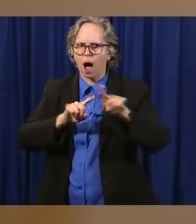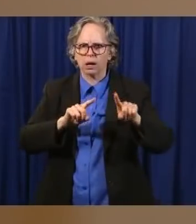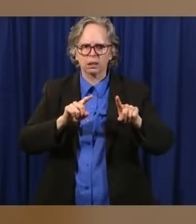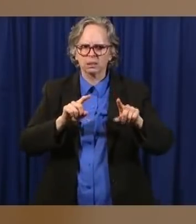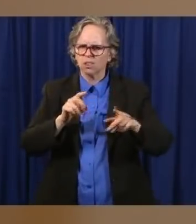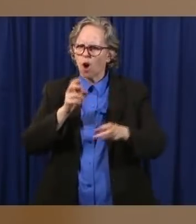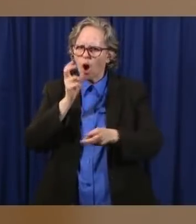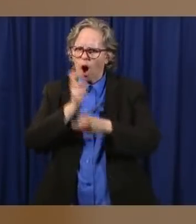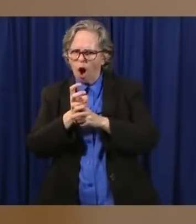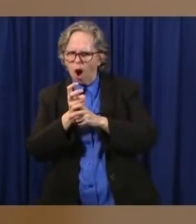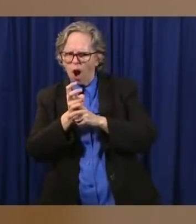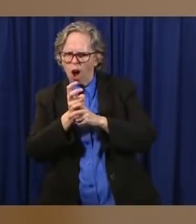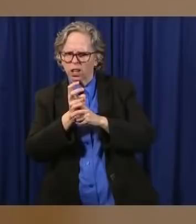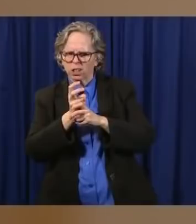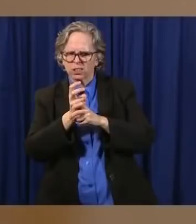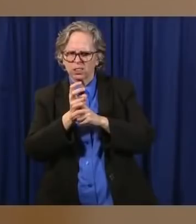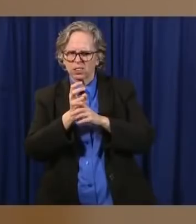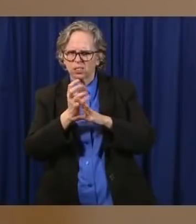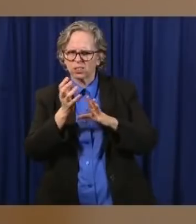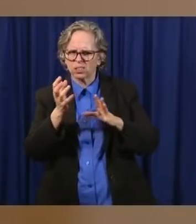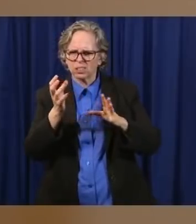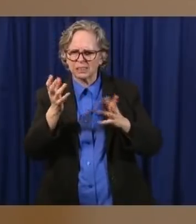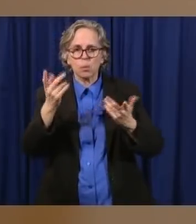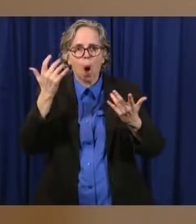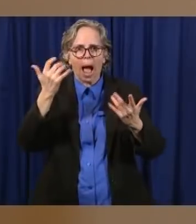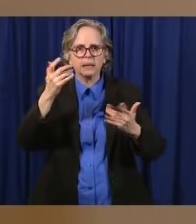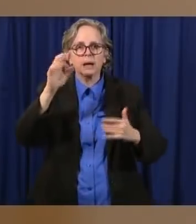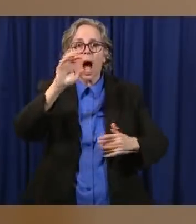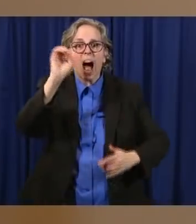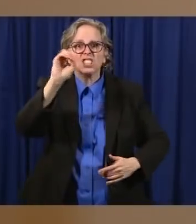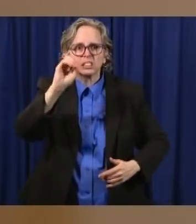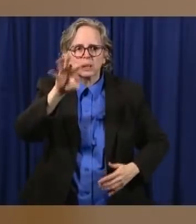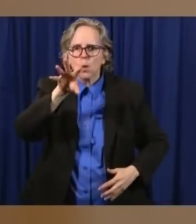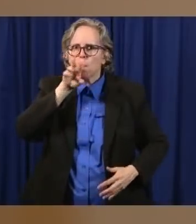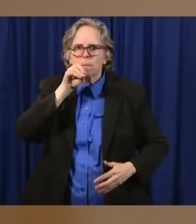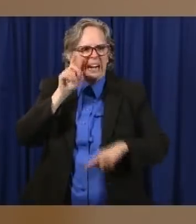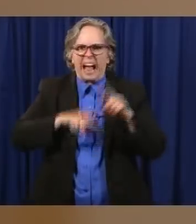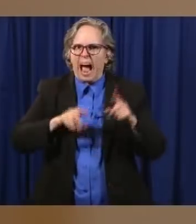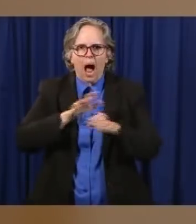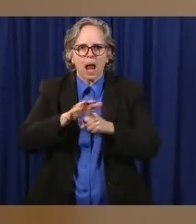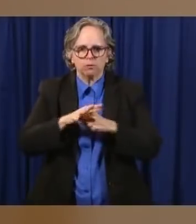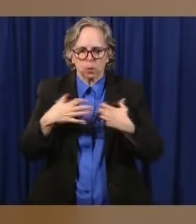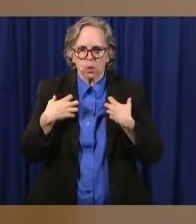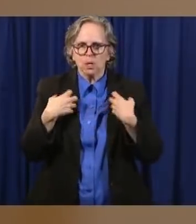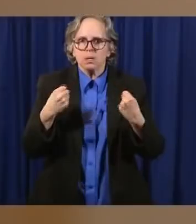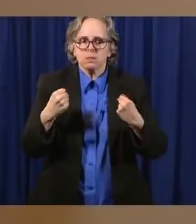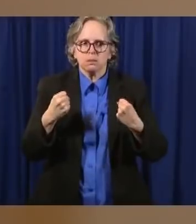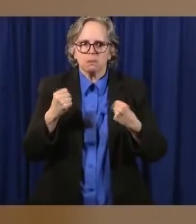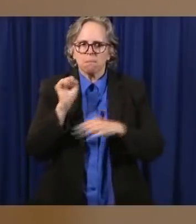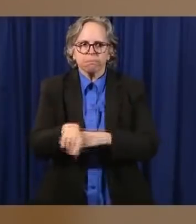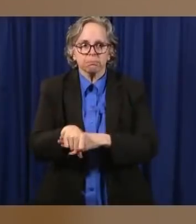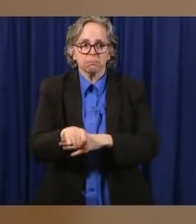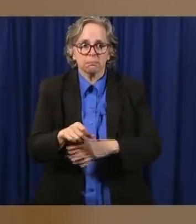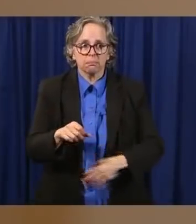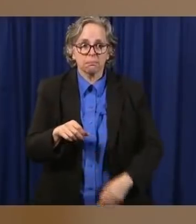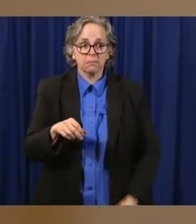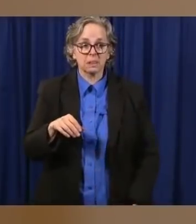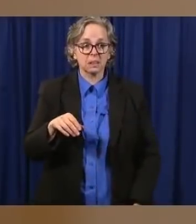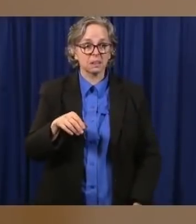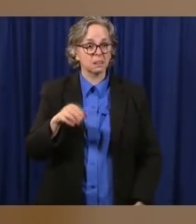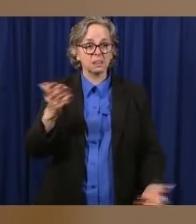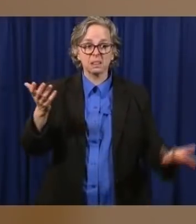oxygen in people. So I just think that there's no one who's invincible. They need to be donning their